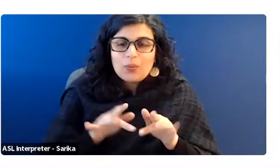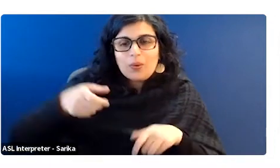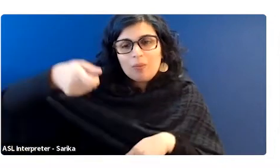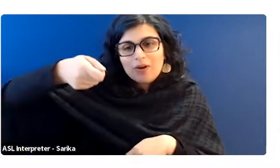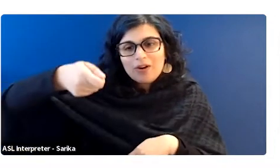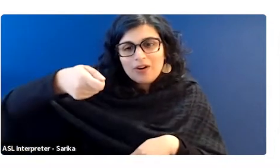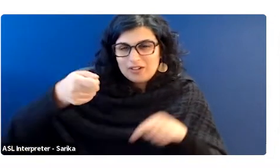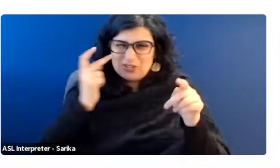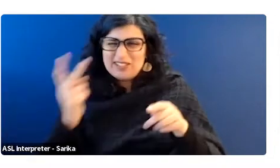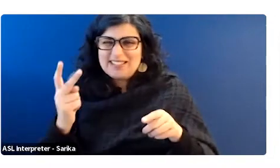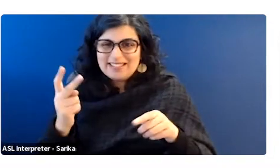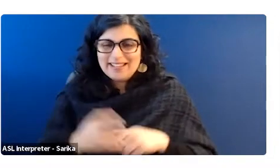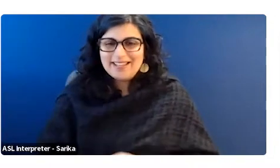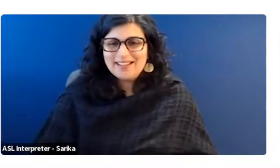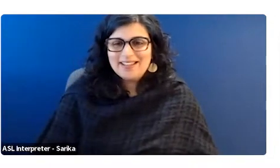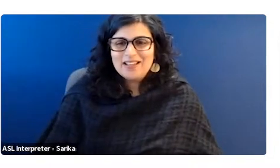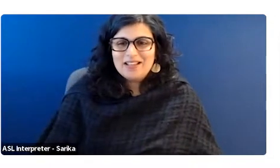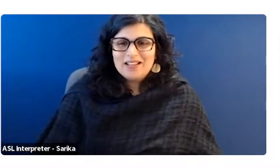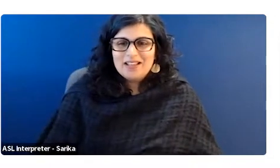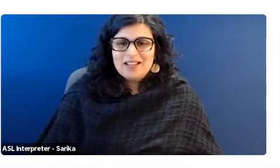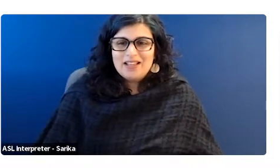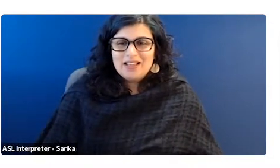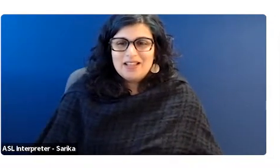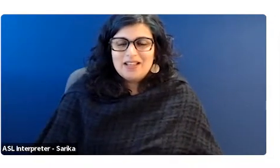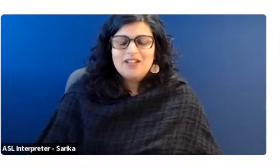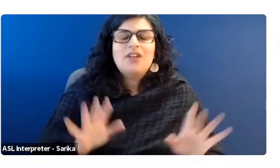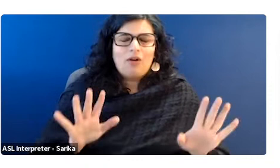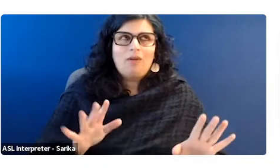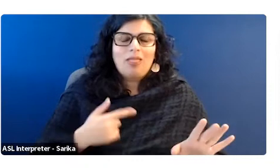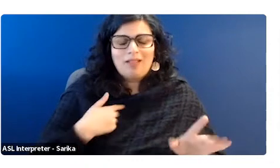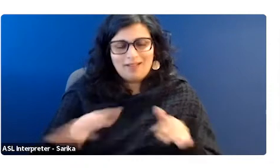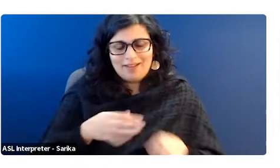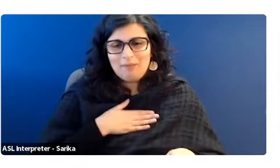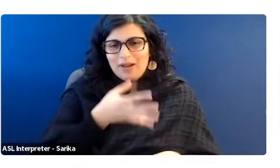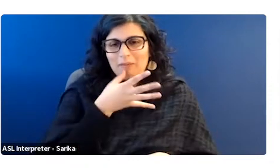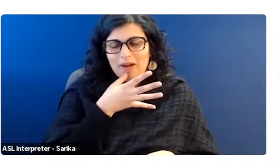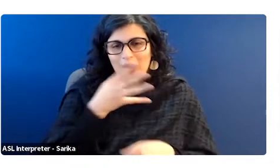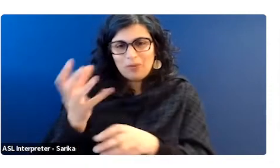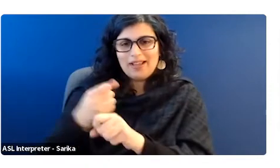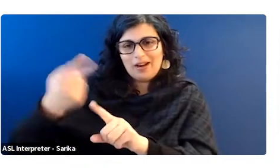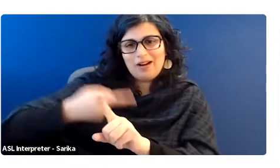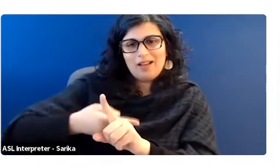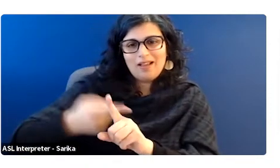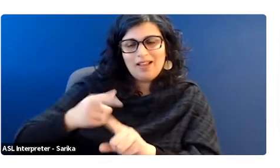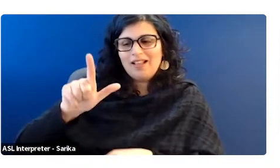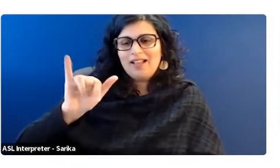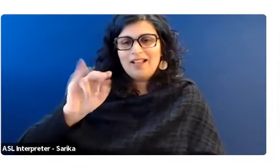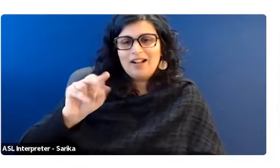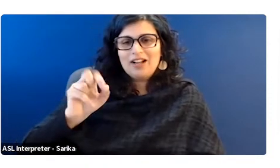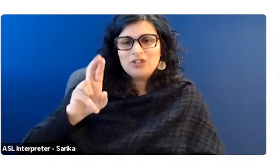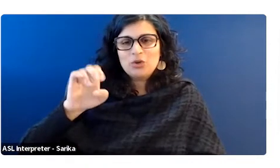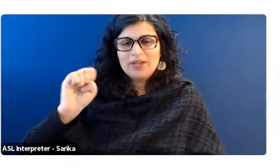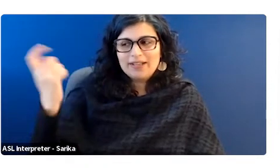these, what is this? My mom was getting like a monthly lingerie subscription in